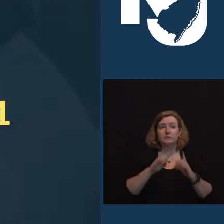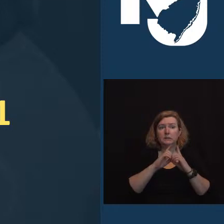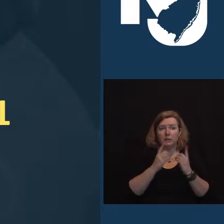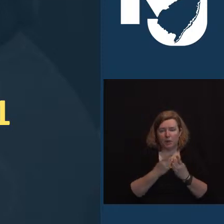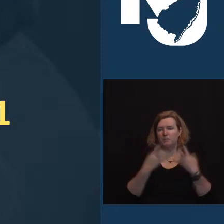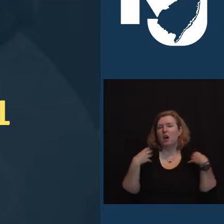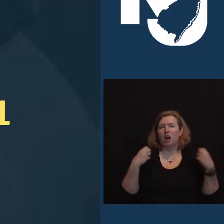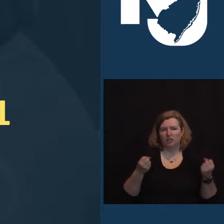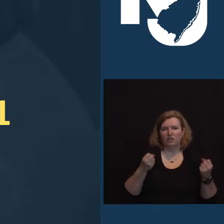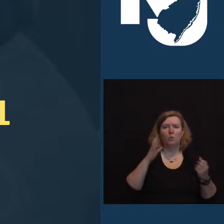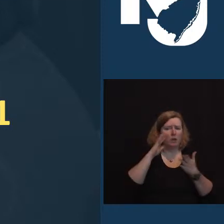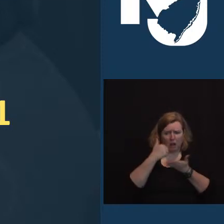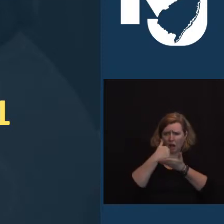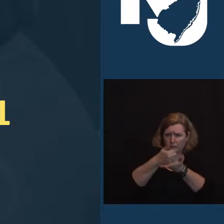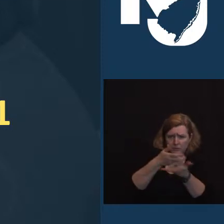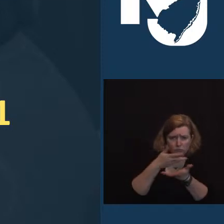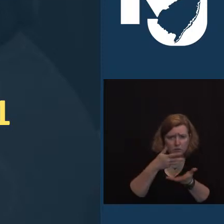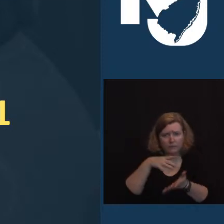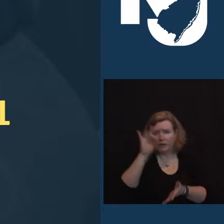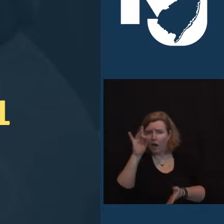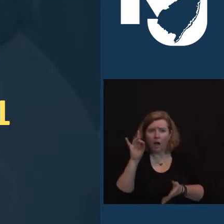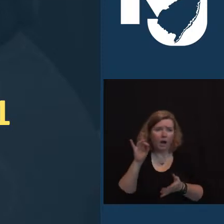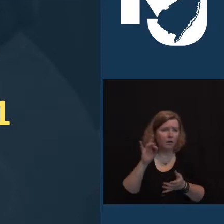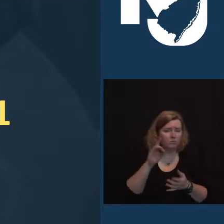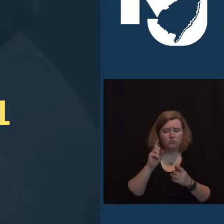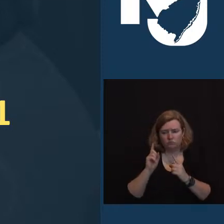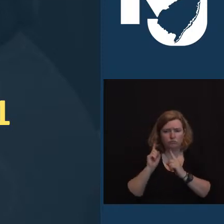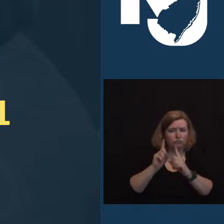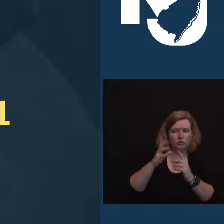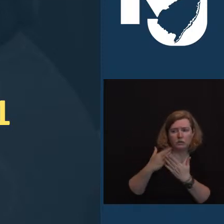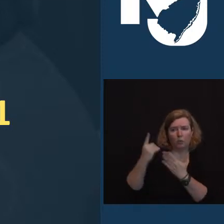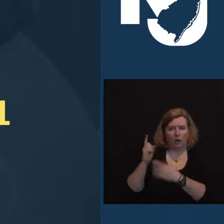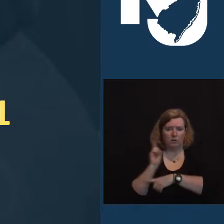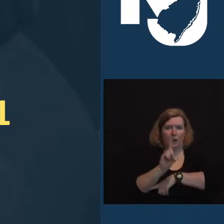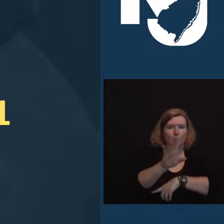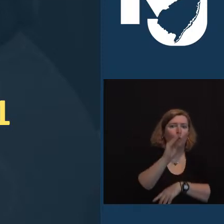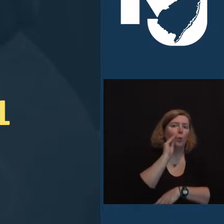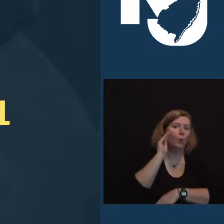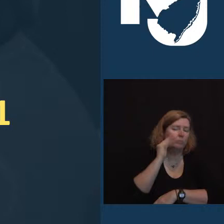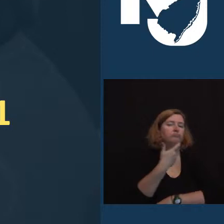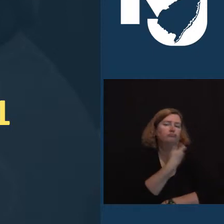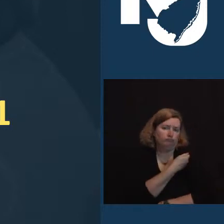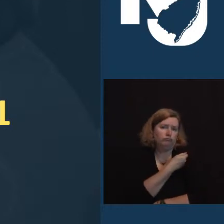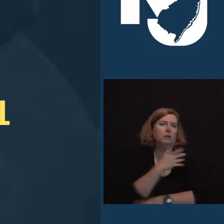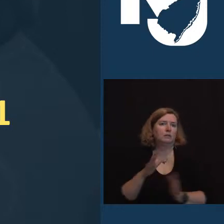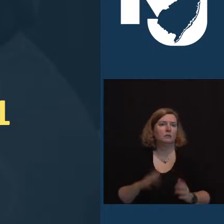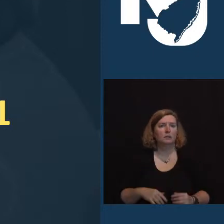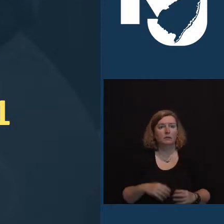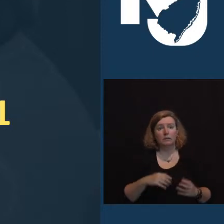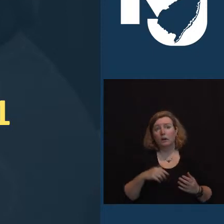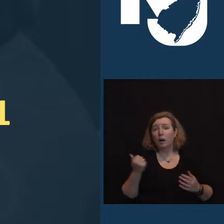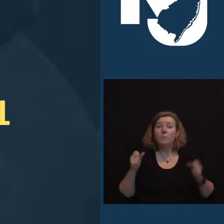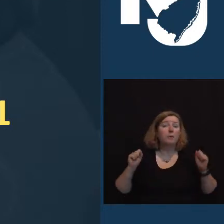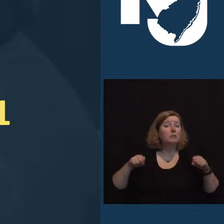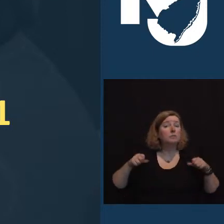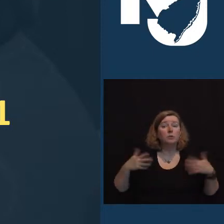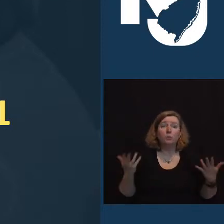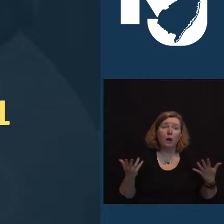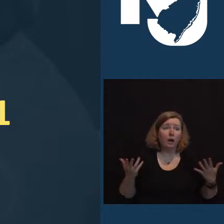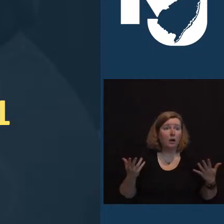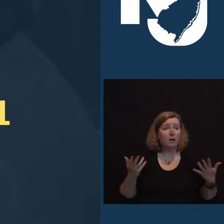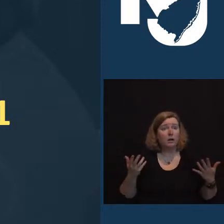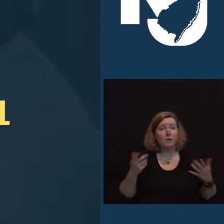vaccine provider. Another resource for people who are homebound, and any person with a disability for that